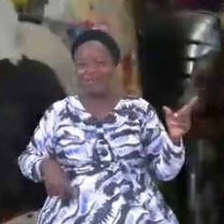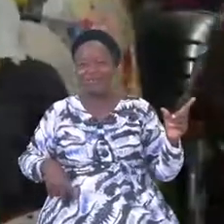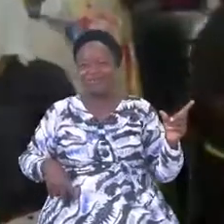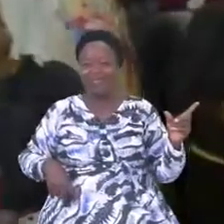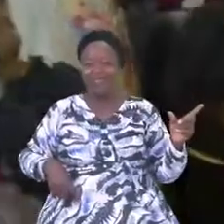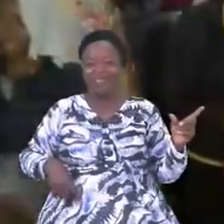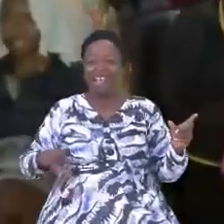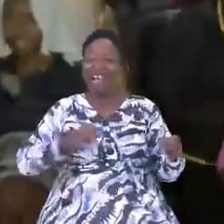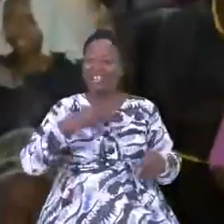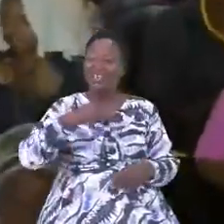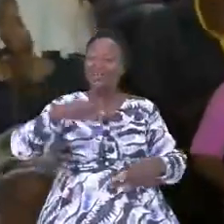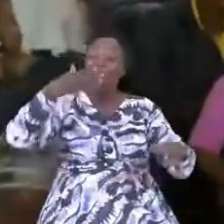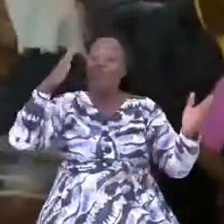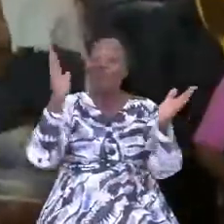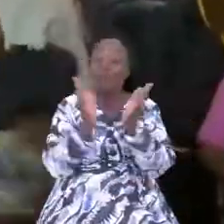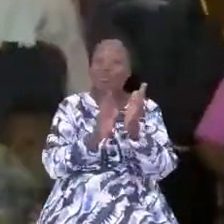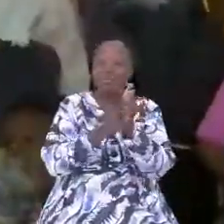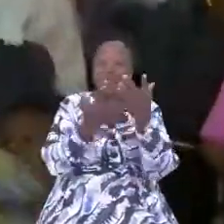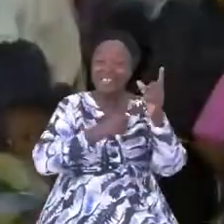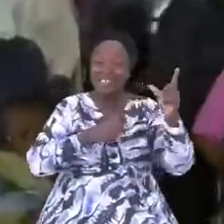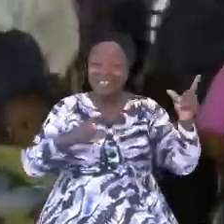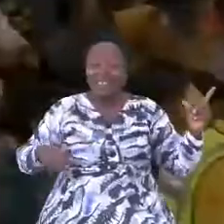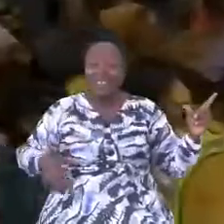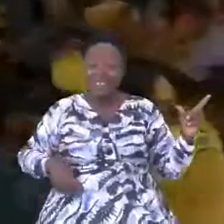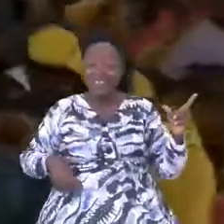Hallelujah. I said, praise the Lord.